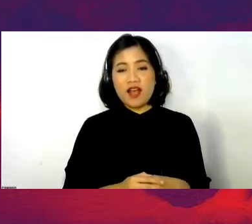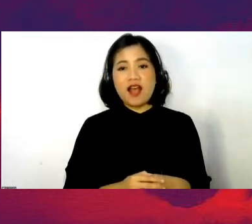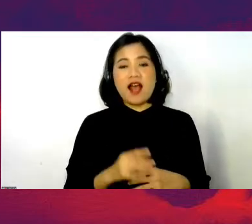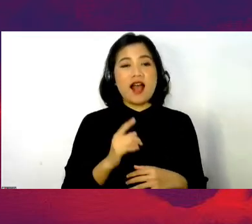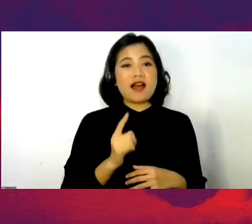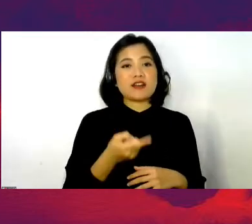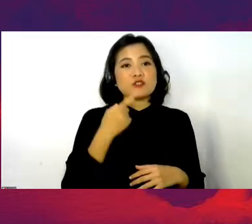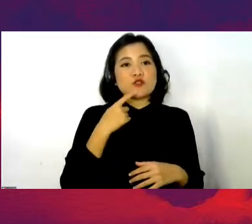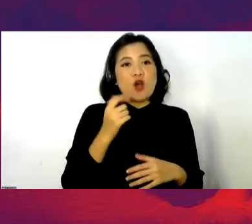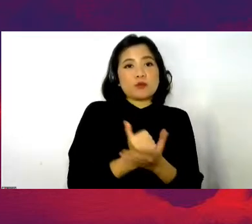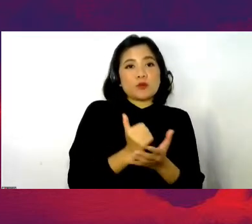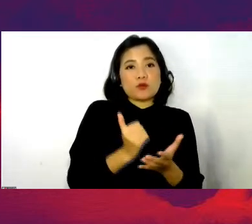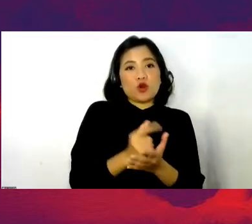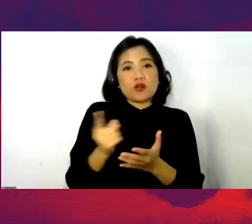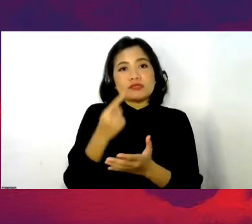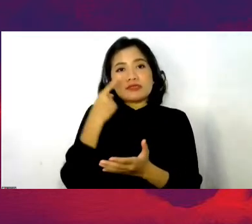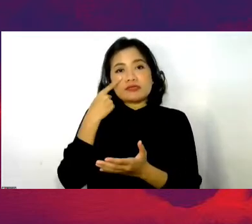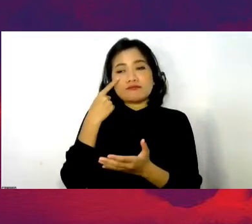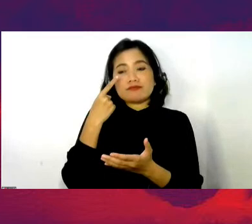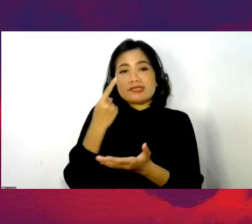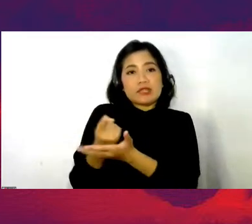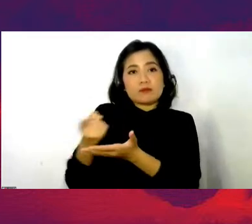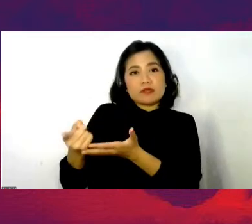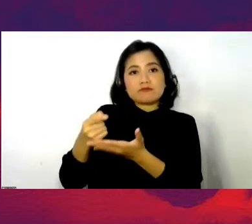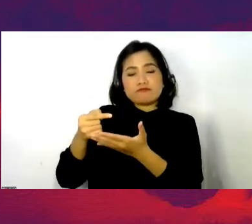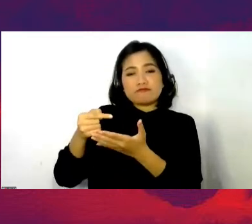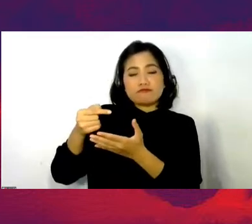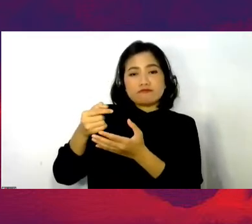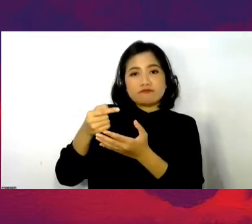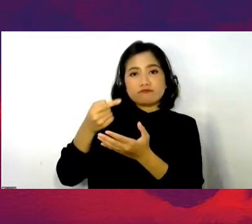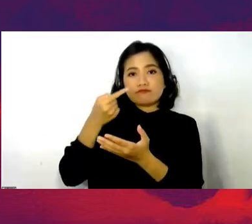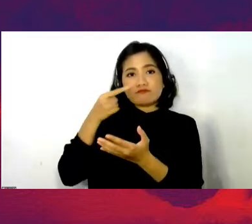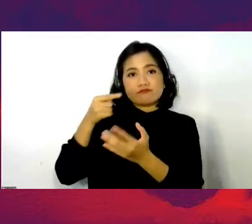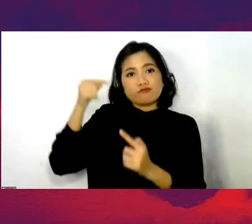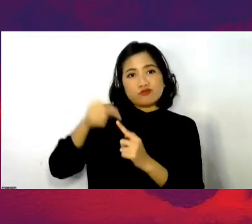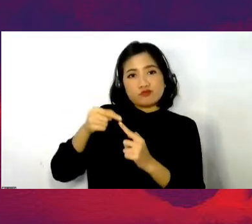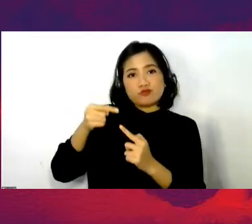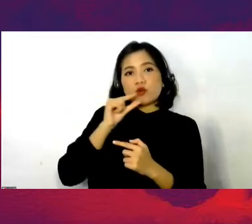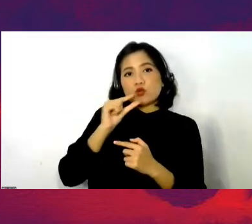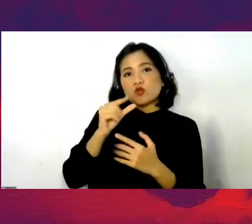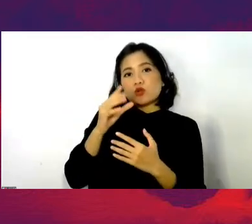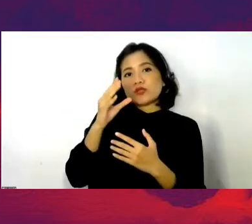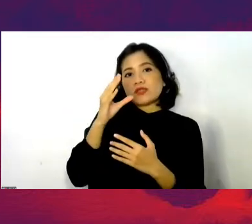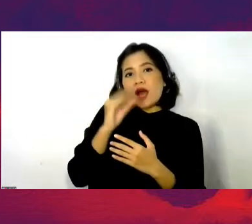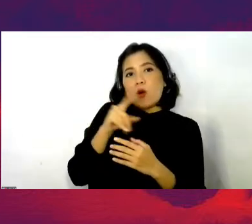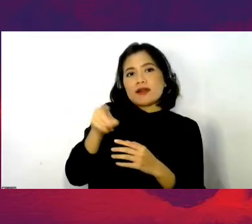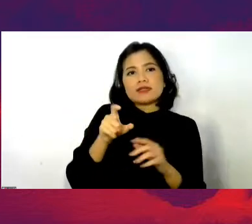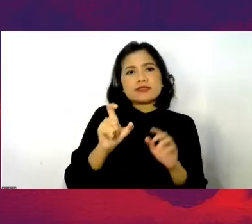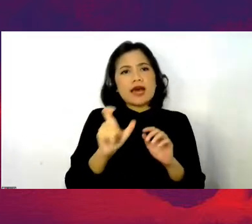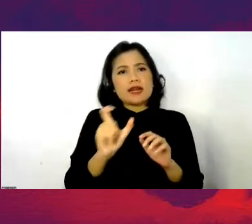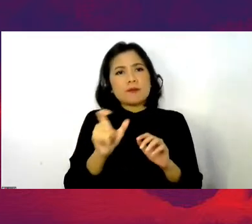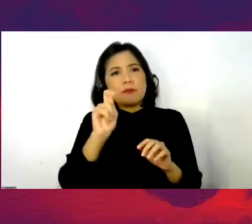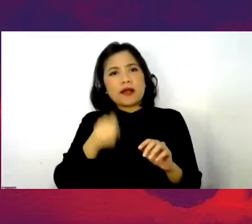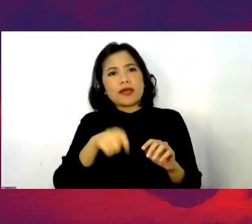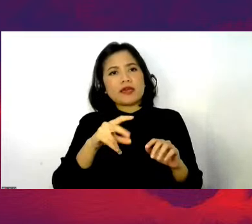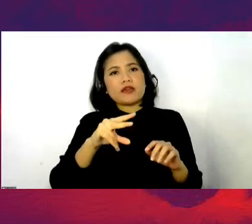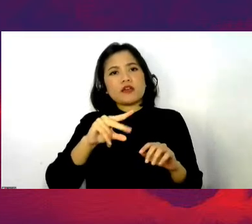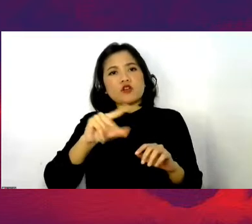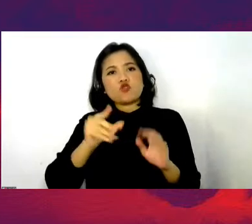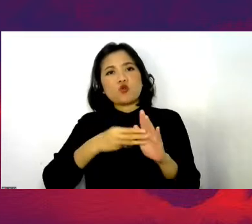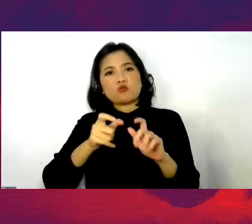the shortfall below. The first person's 4/5 of the way down below poverty line. Quite